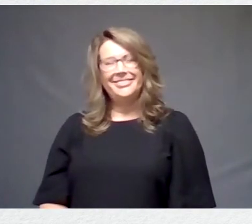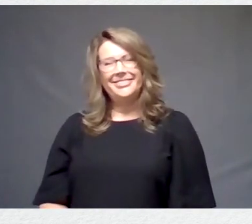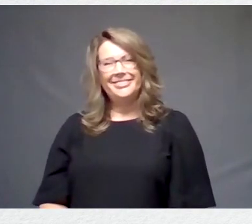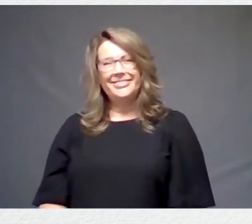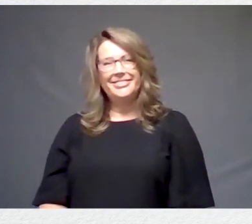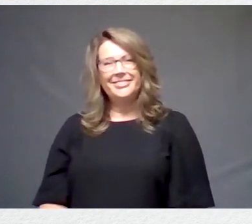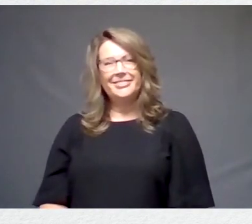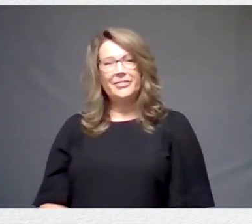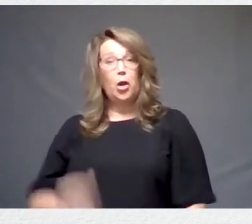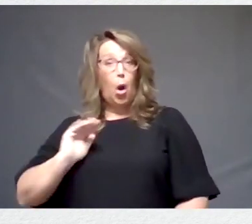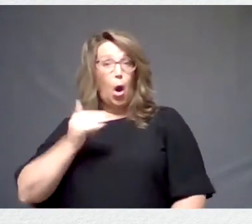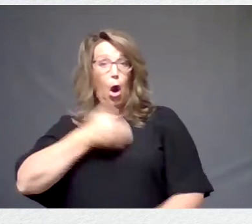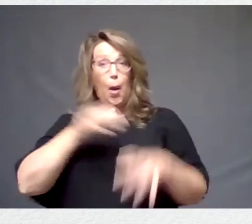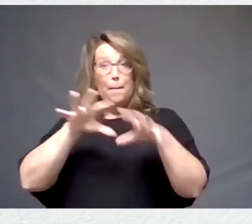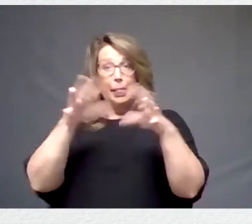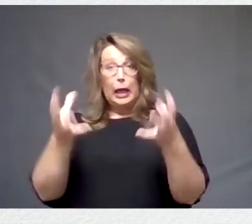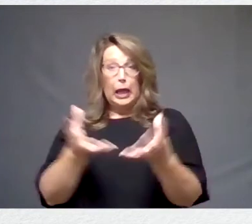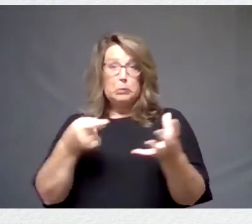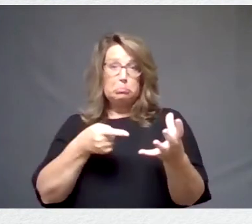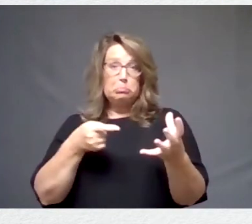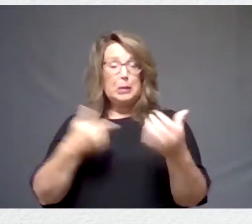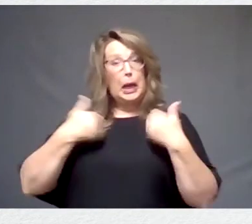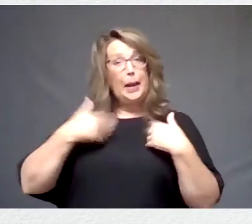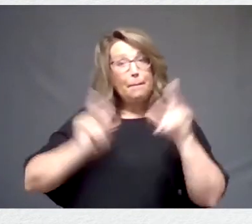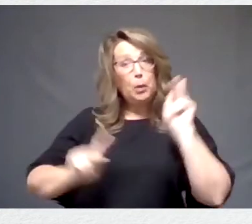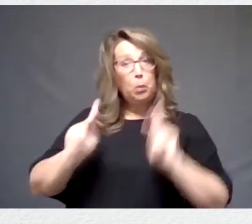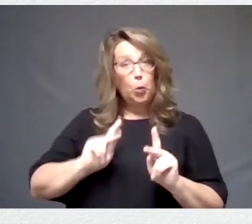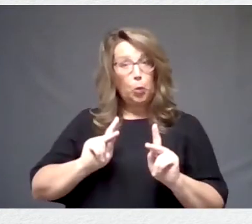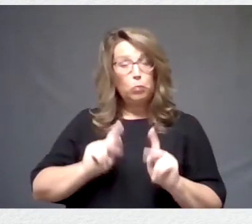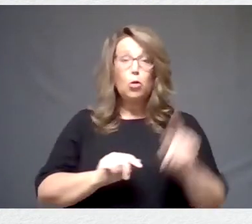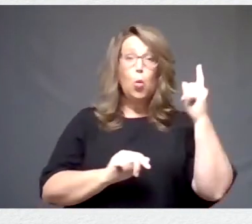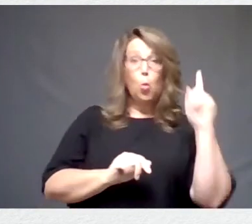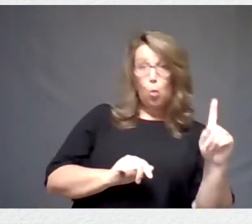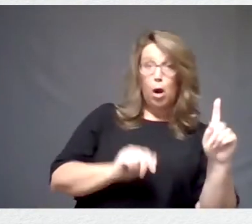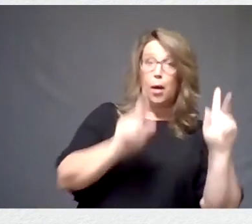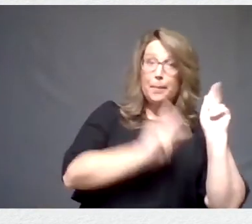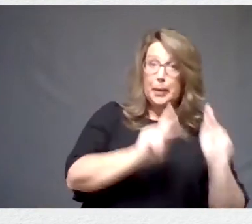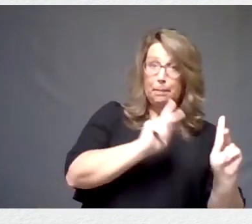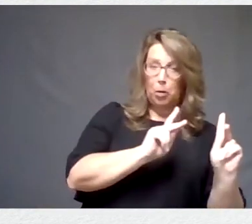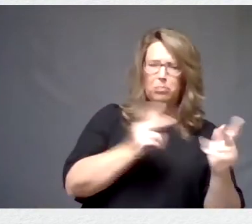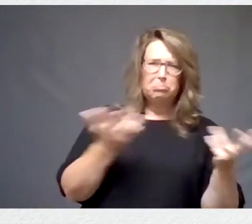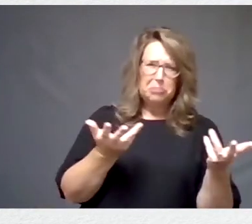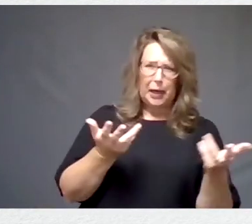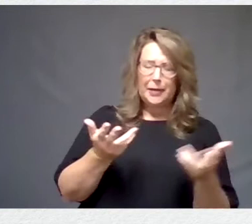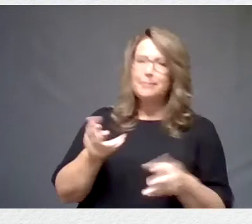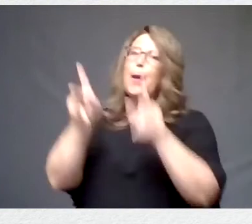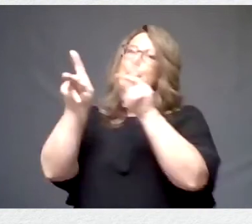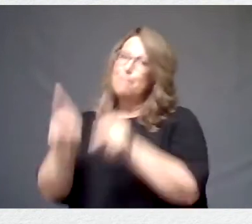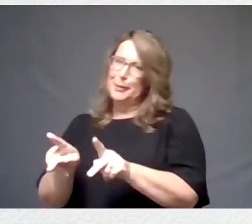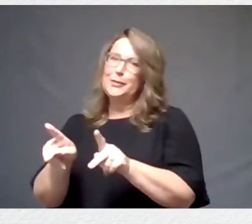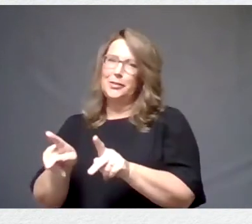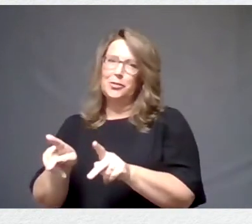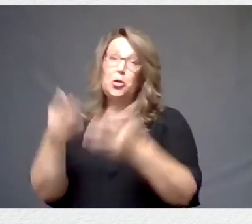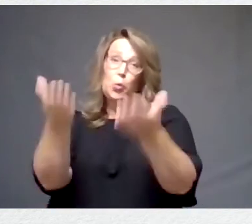On our planet, there are people. One people is a person. You are a person. You have